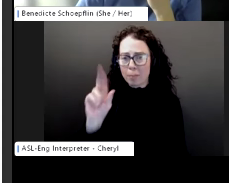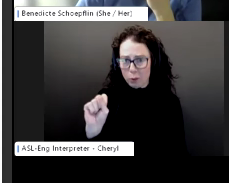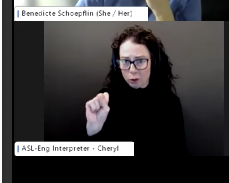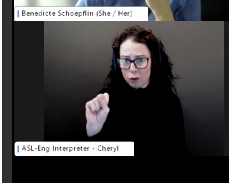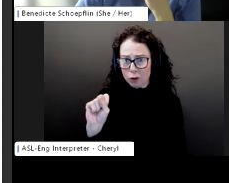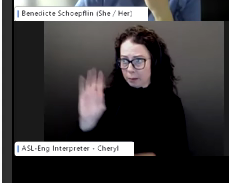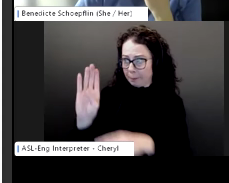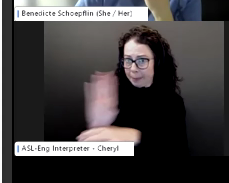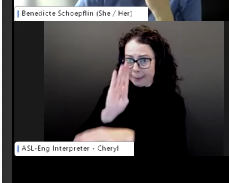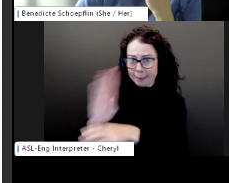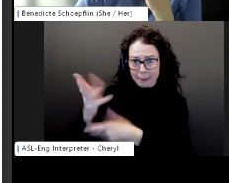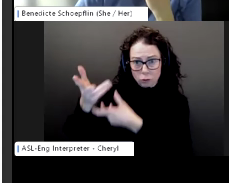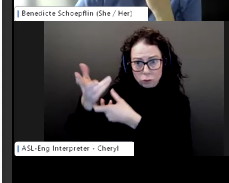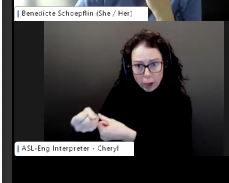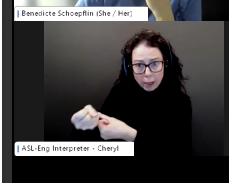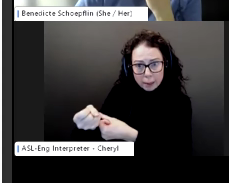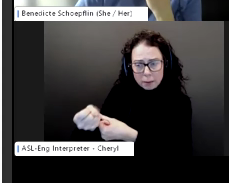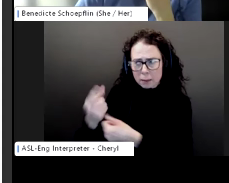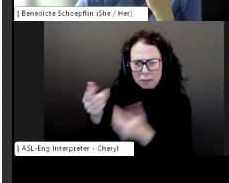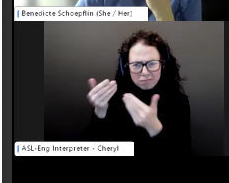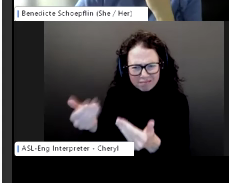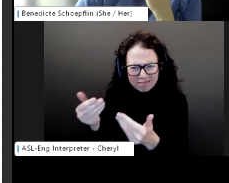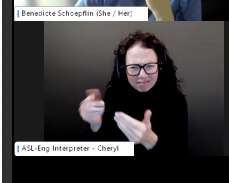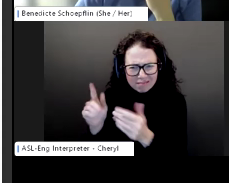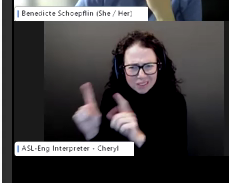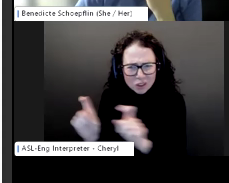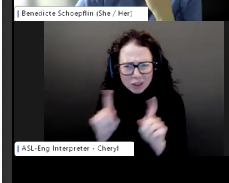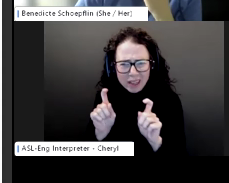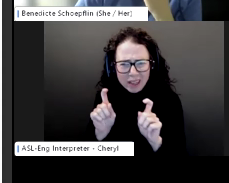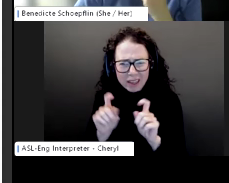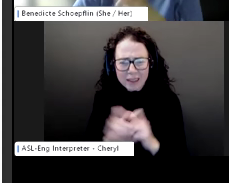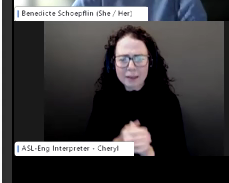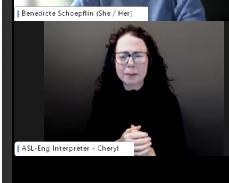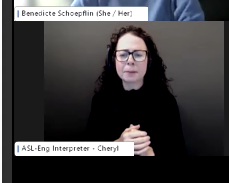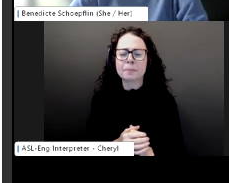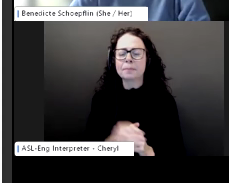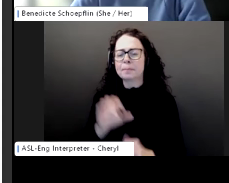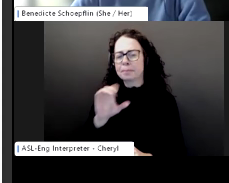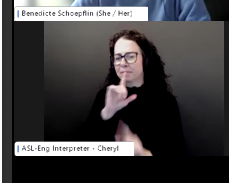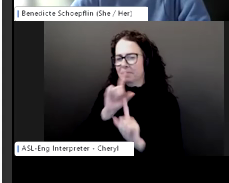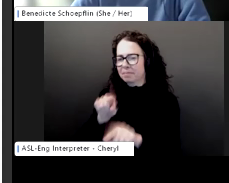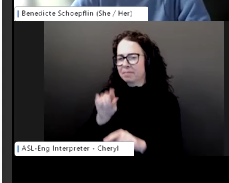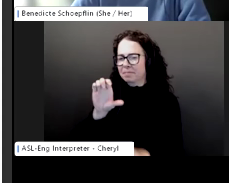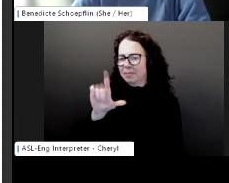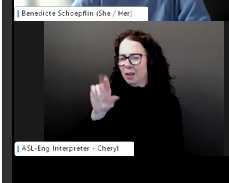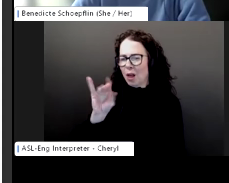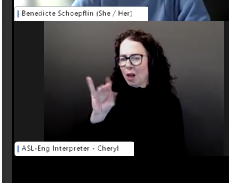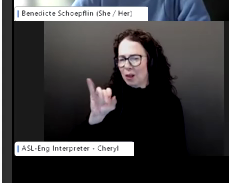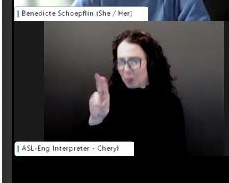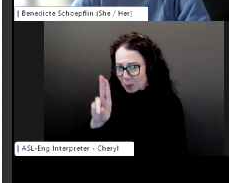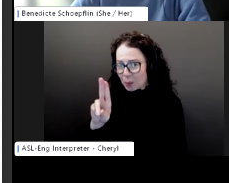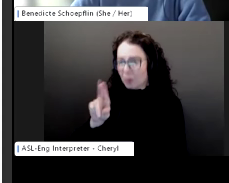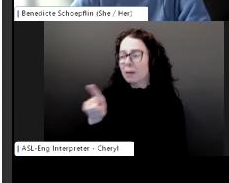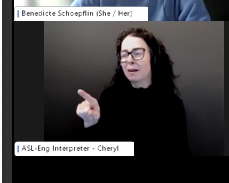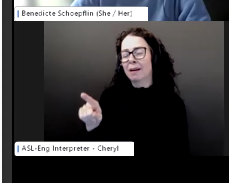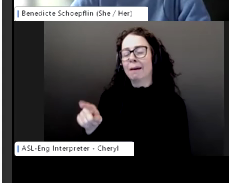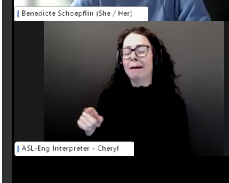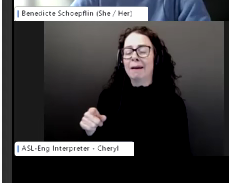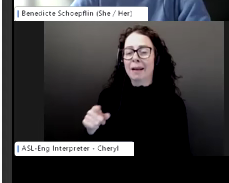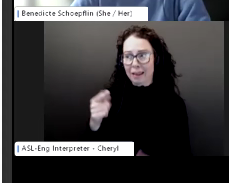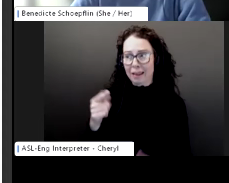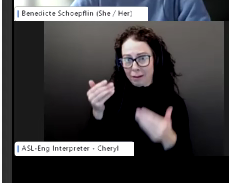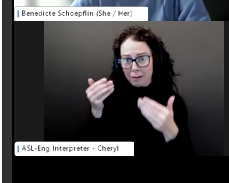out something like this? Well, there's always the risk that you're going to be pestered endlessly with marketing messages. The